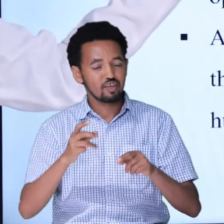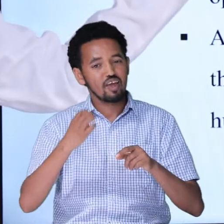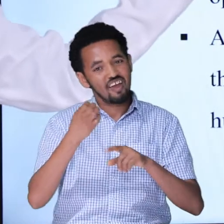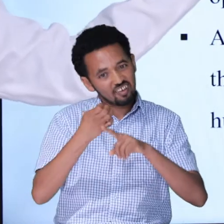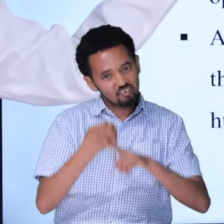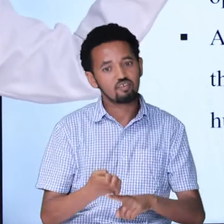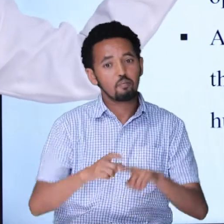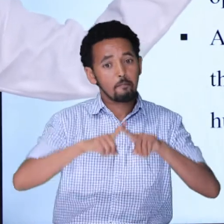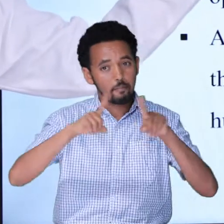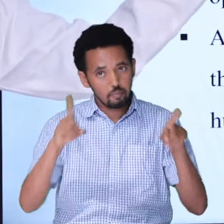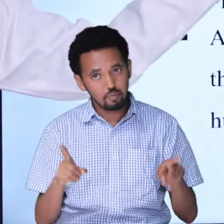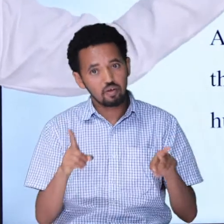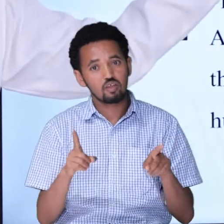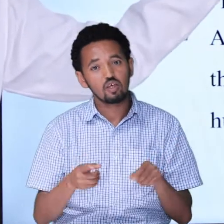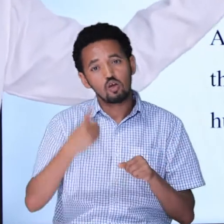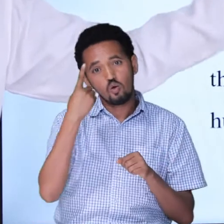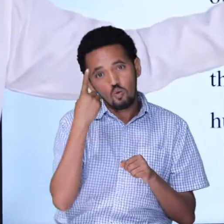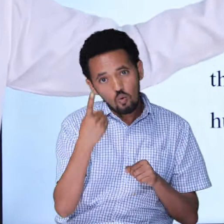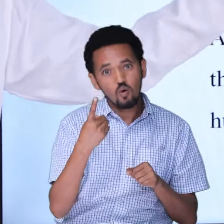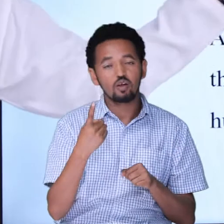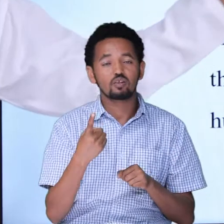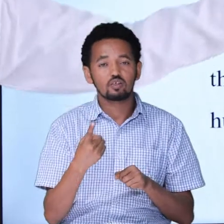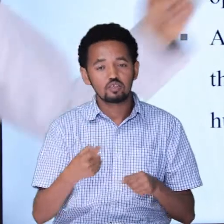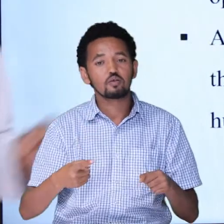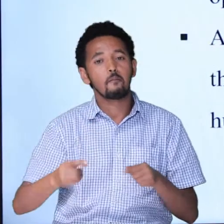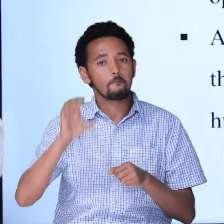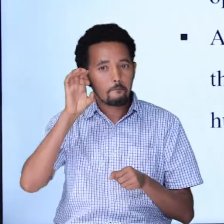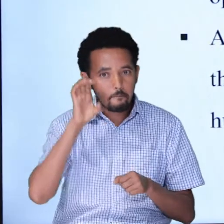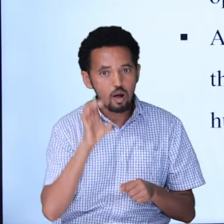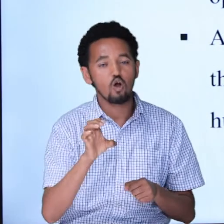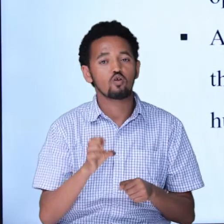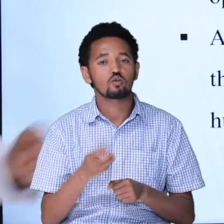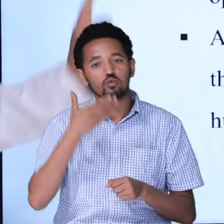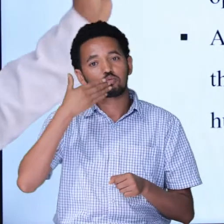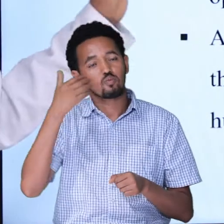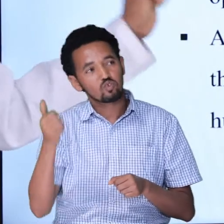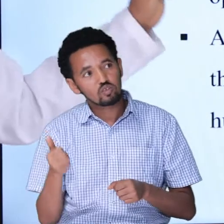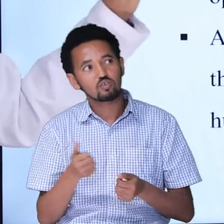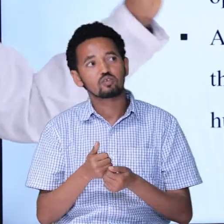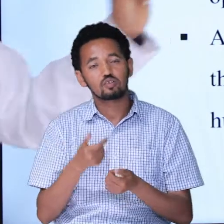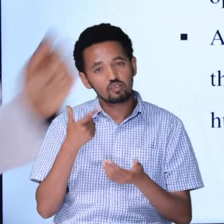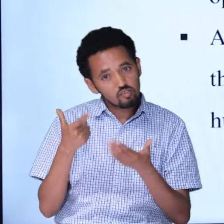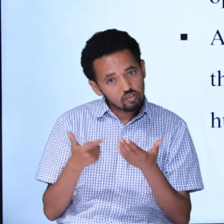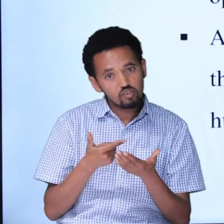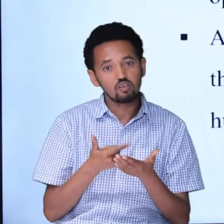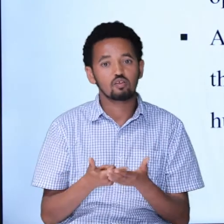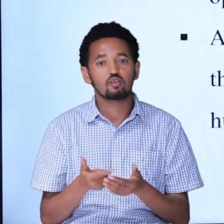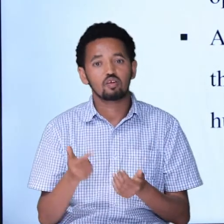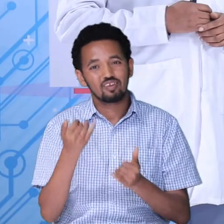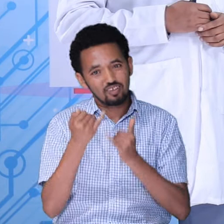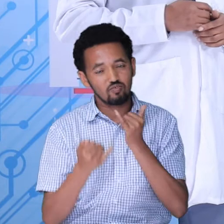but once in power, most of the parties desire to stay in power